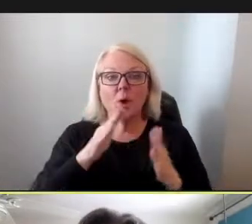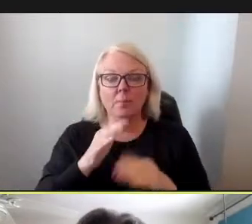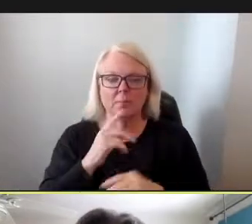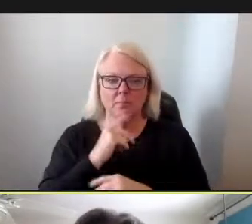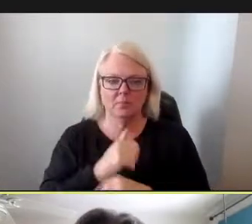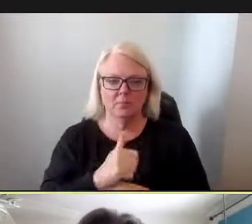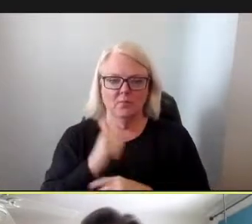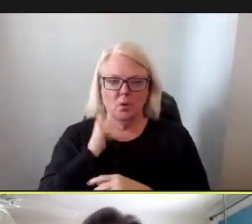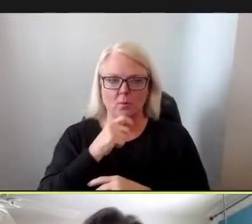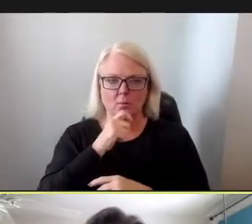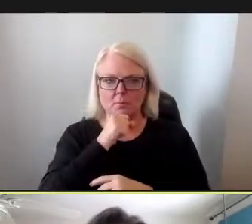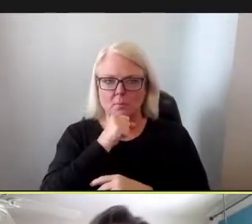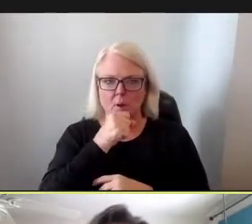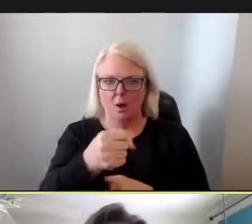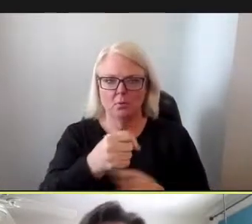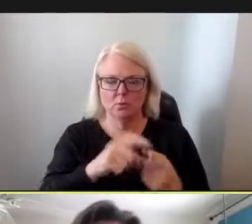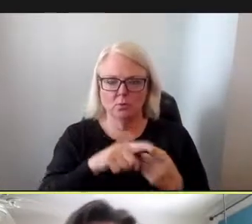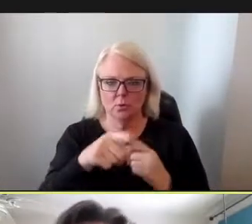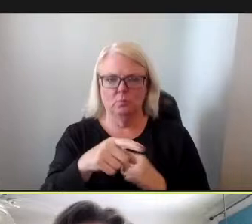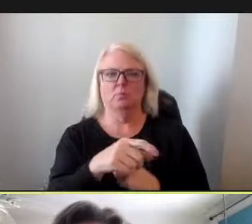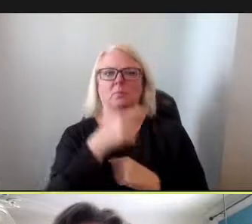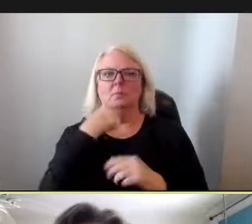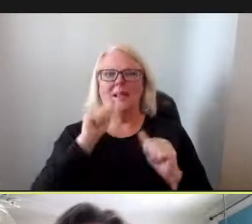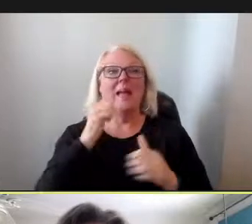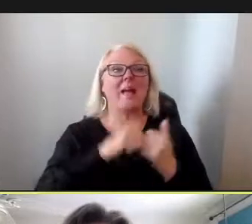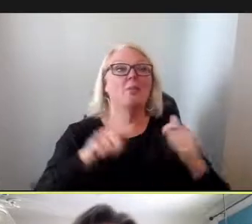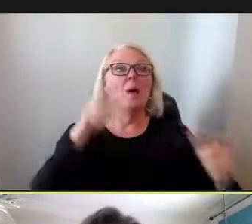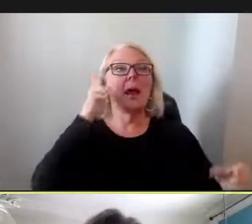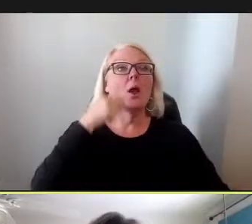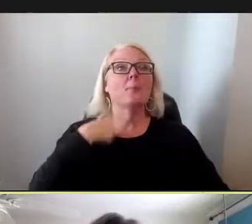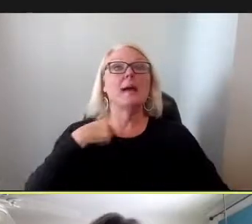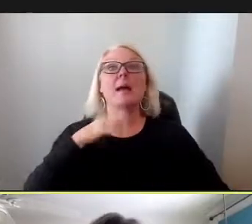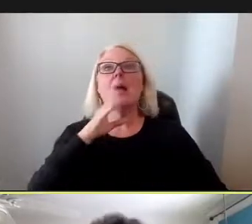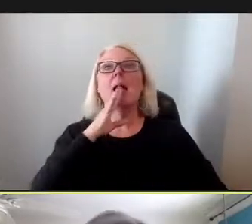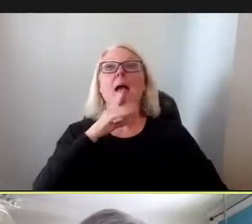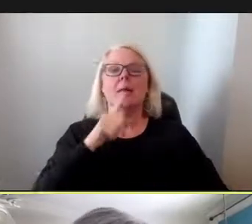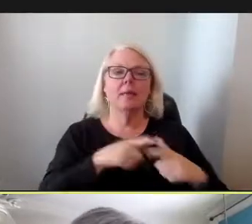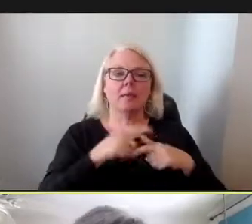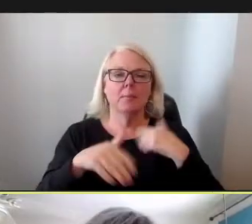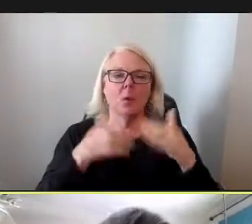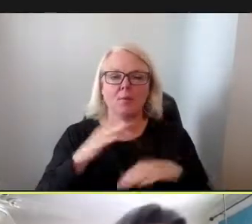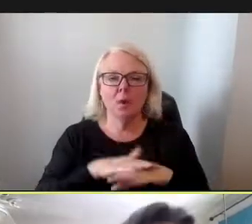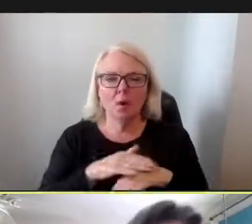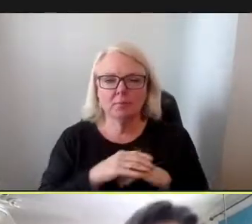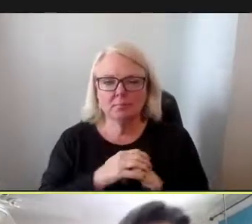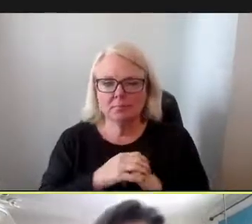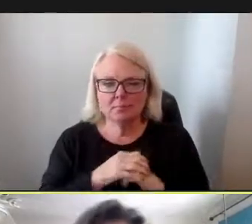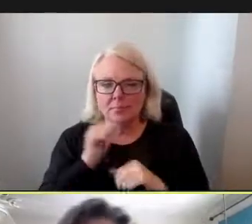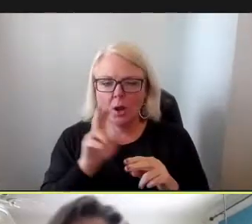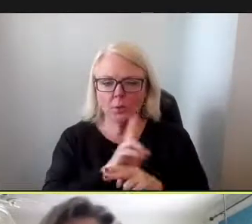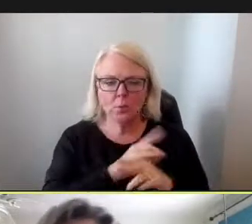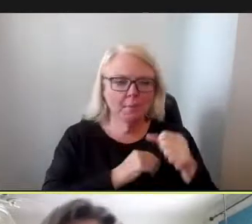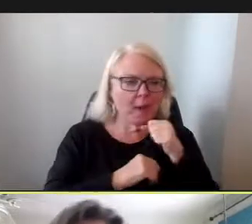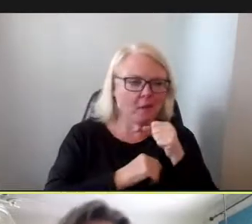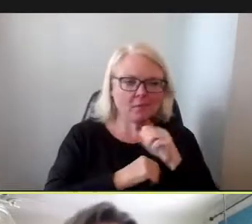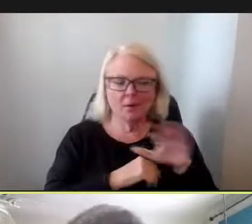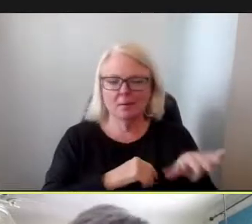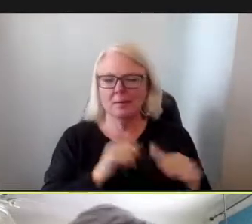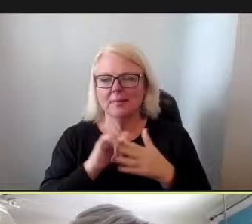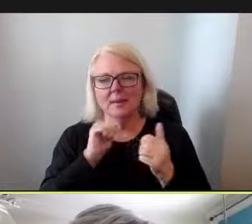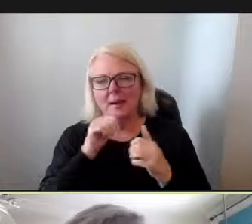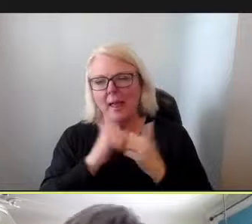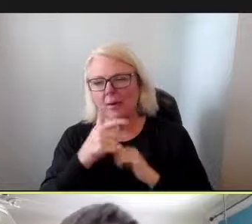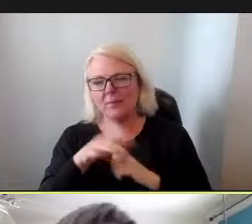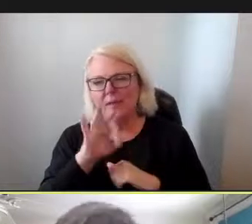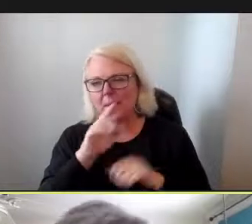the microphone that's offered to you and say, "Can everybody hear me?" And then quickly move on. That is not how you find the people who